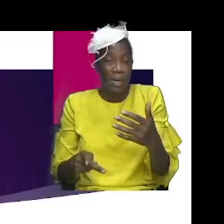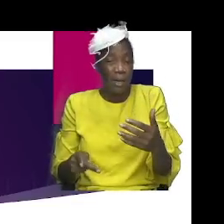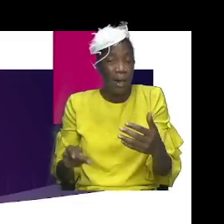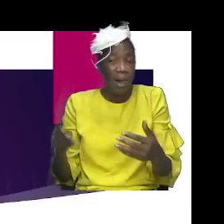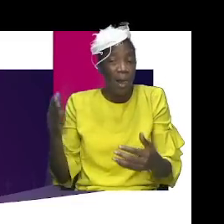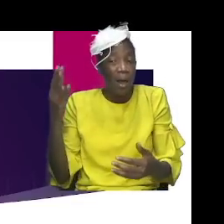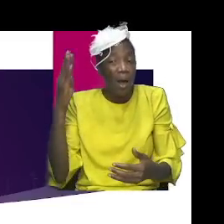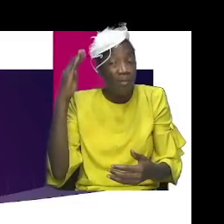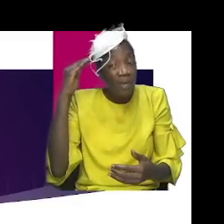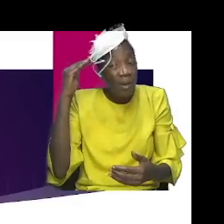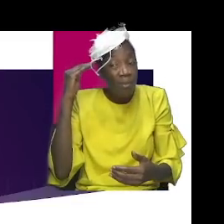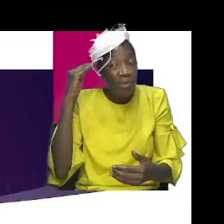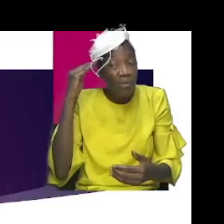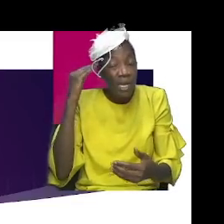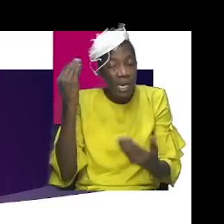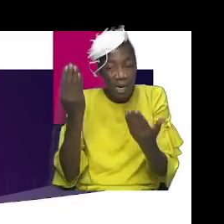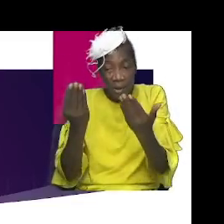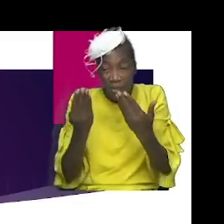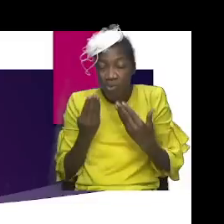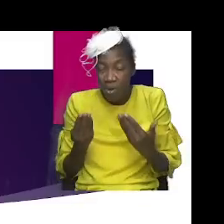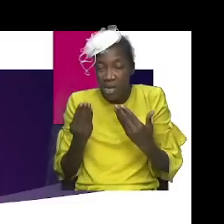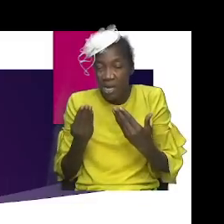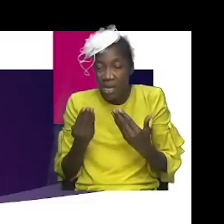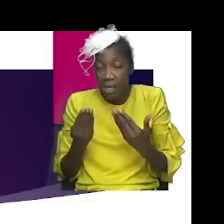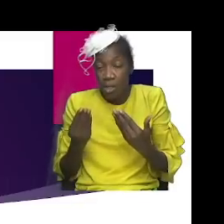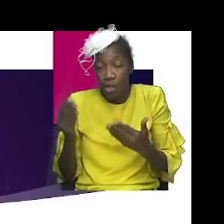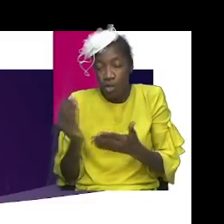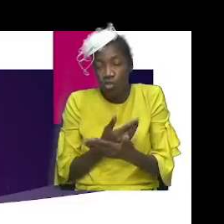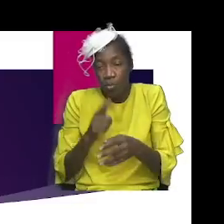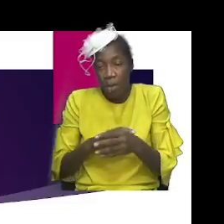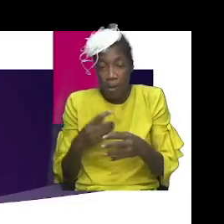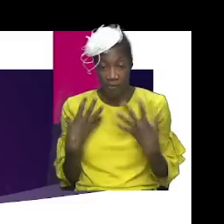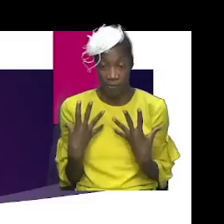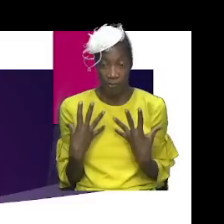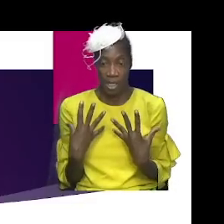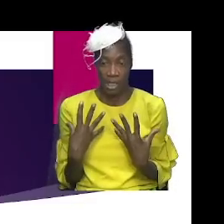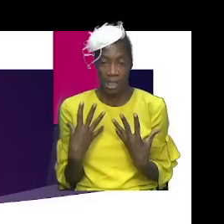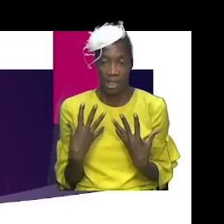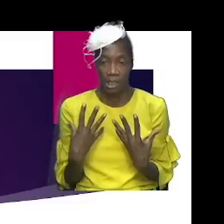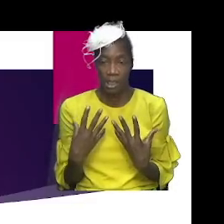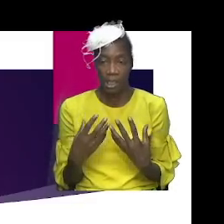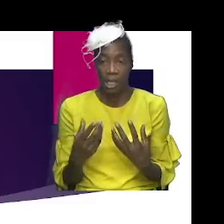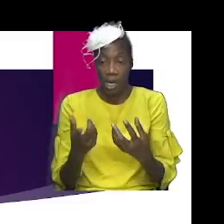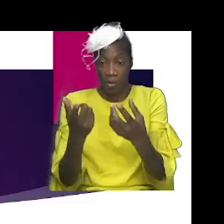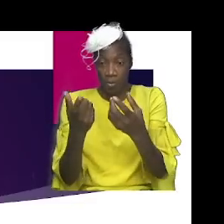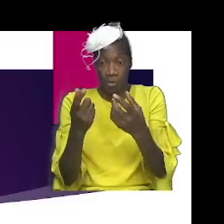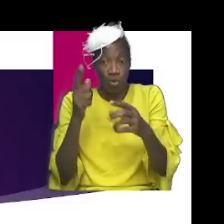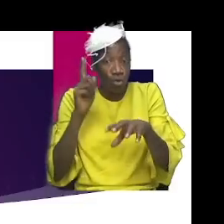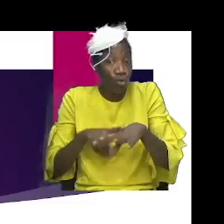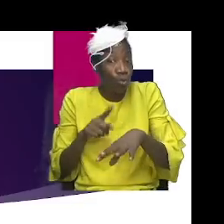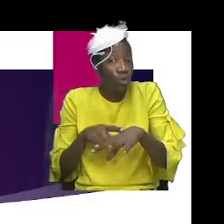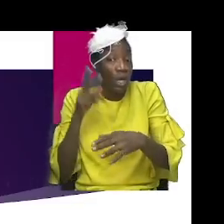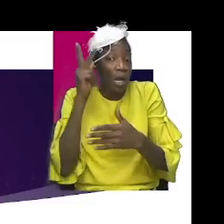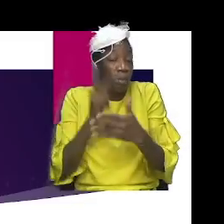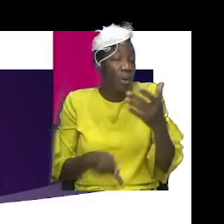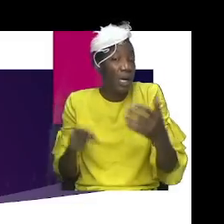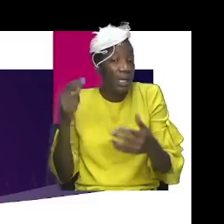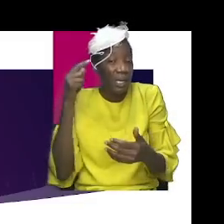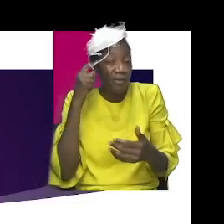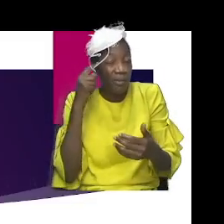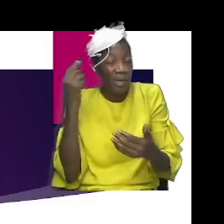back, and sometimes fright, stimulate that section of the brain. I've heard folks saying when they were in a